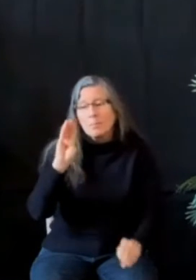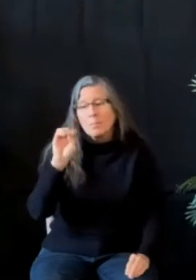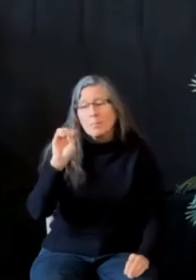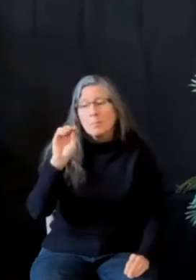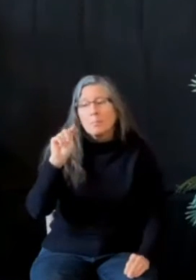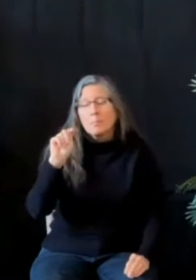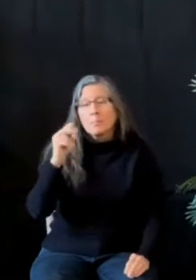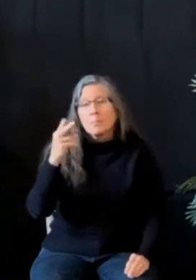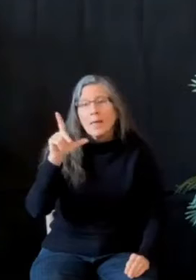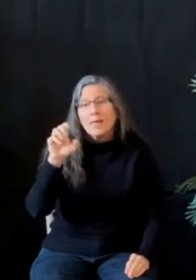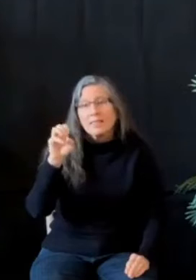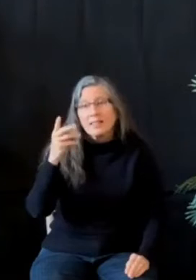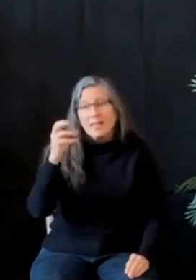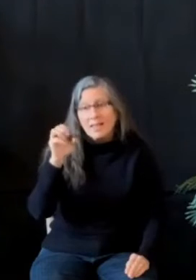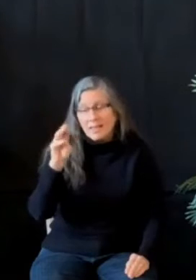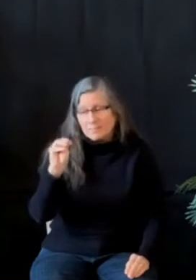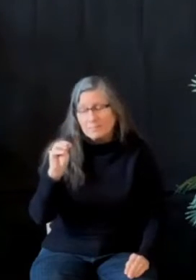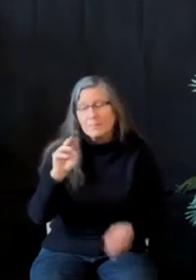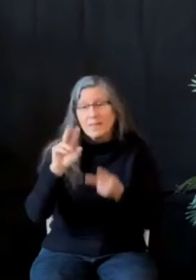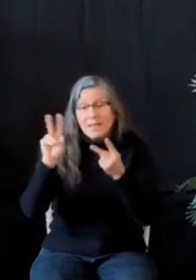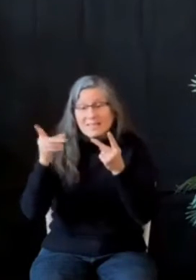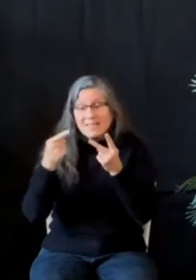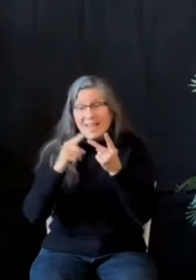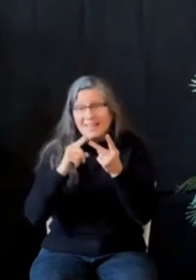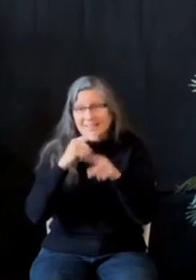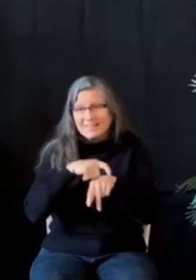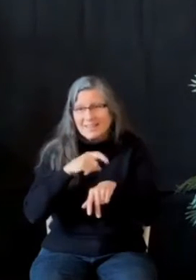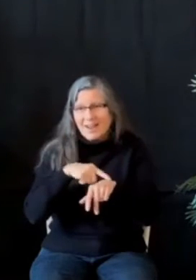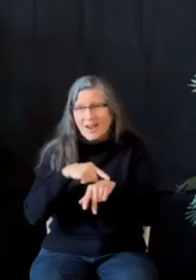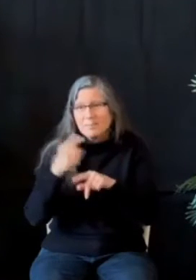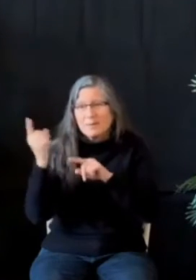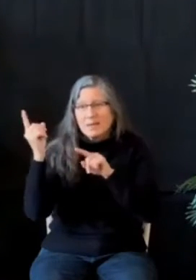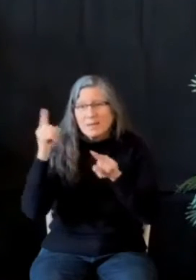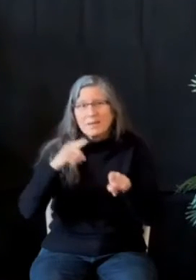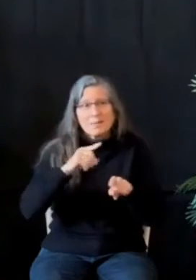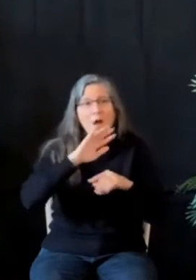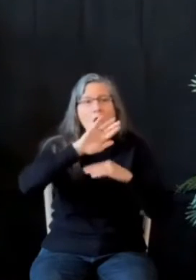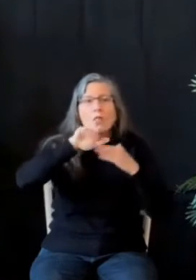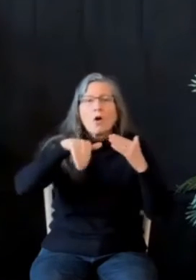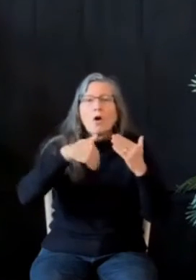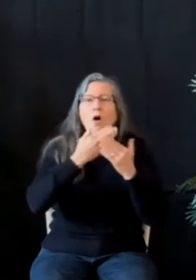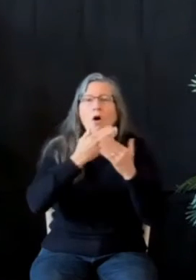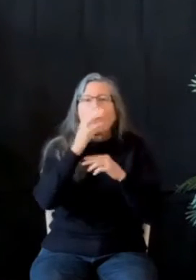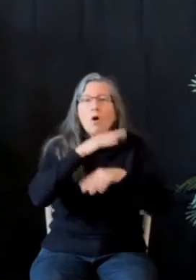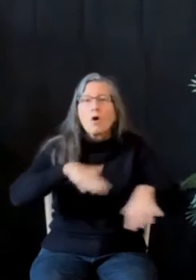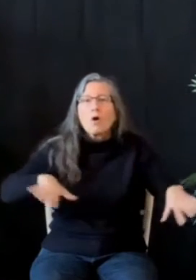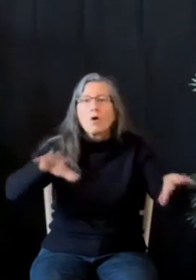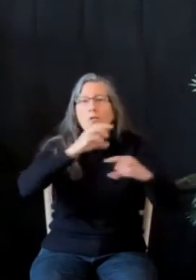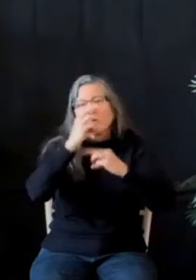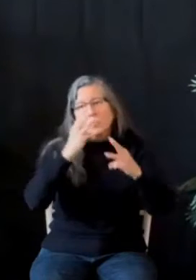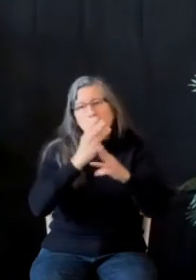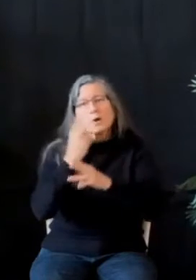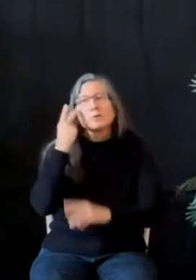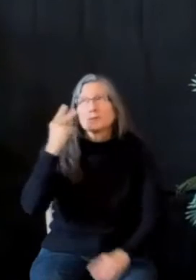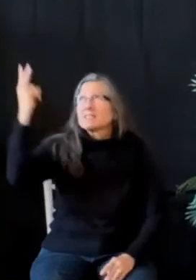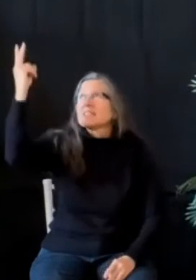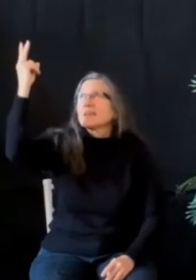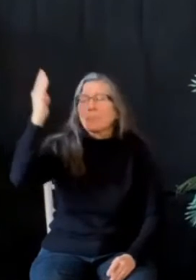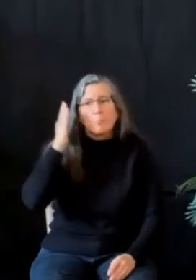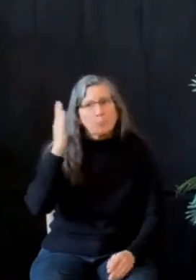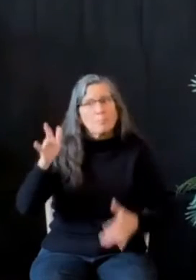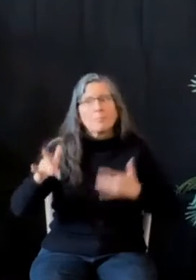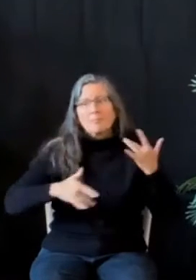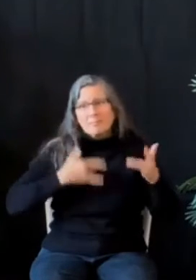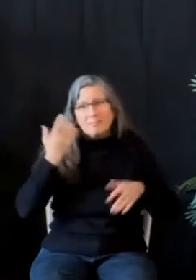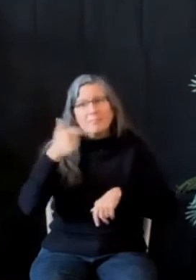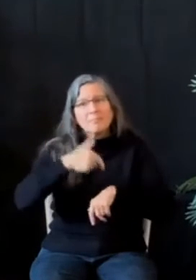Bethlehem. That's right. The second time he comes, all the world will see him. And it'll be an exciting time. But our